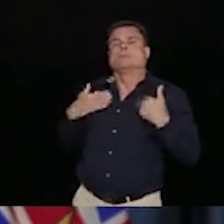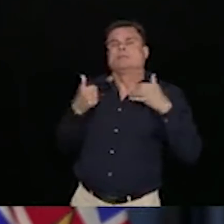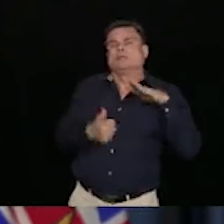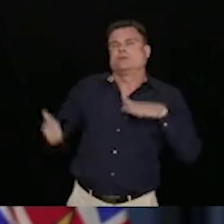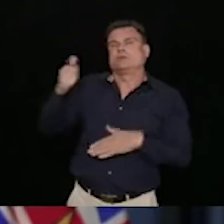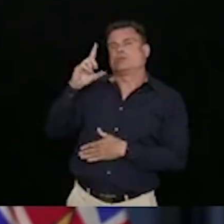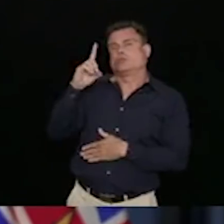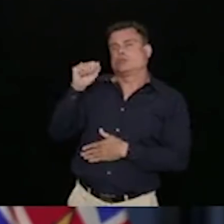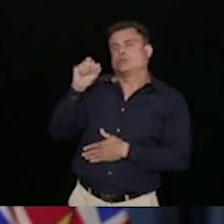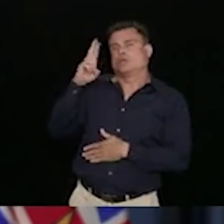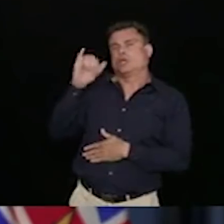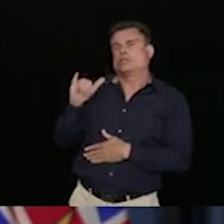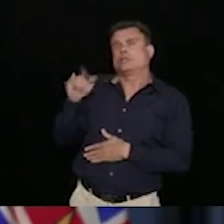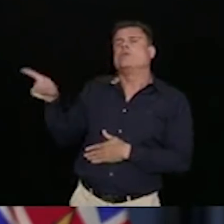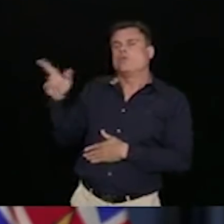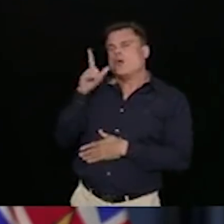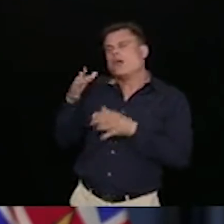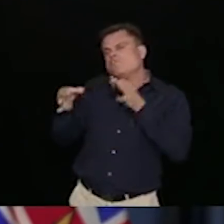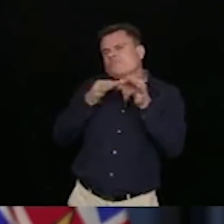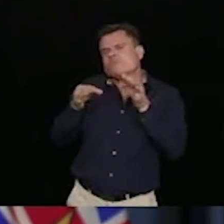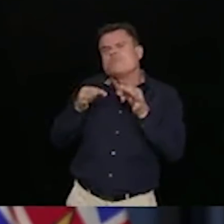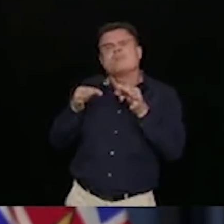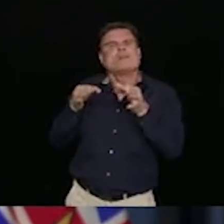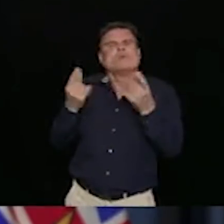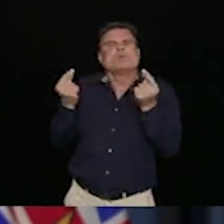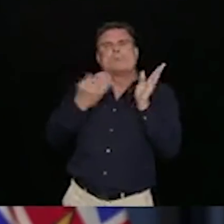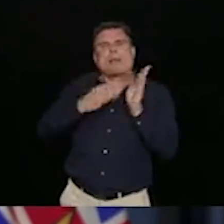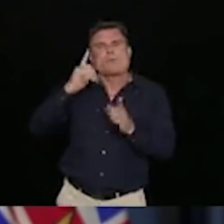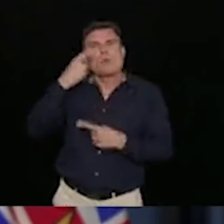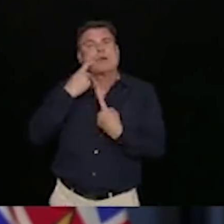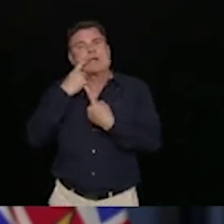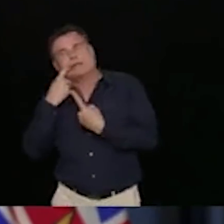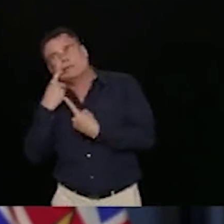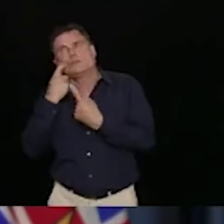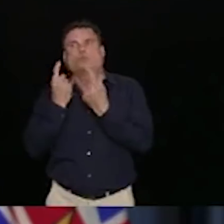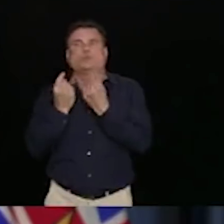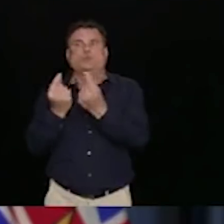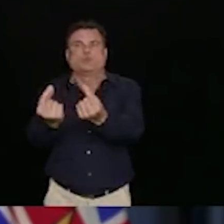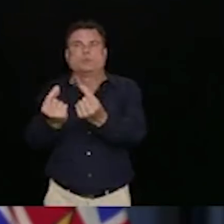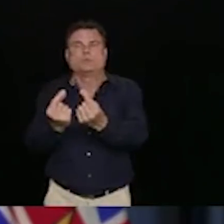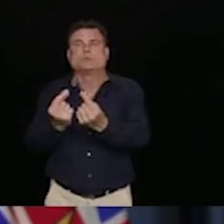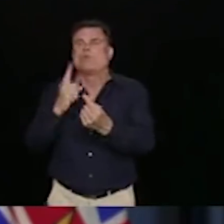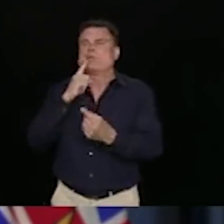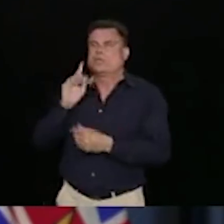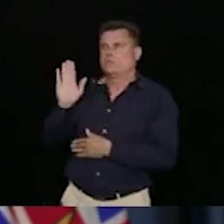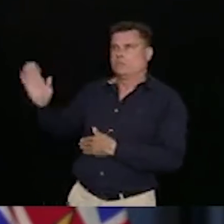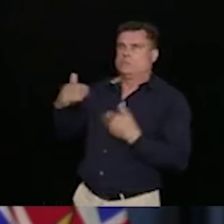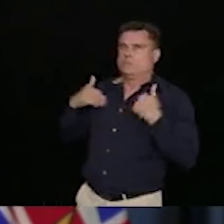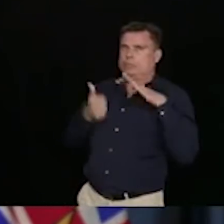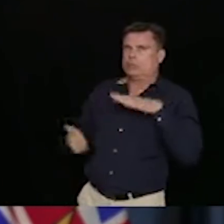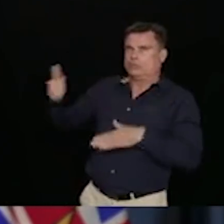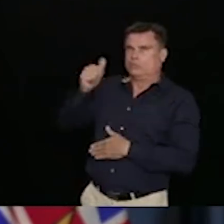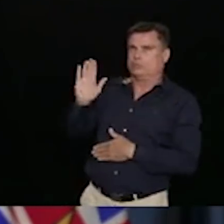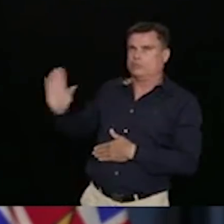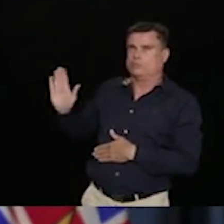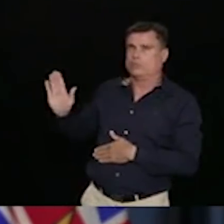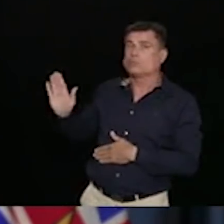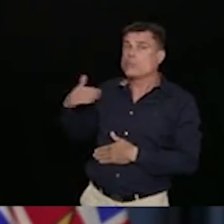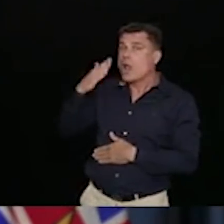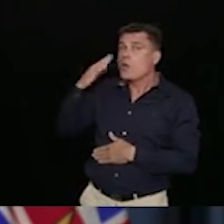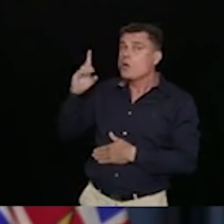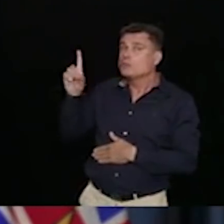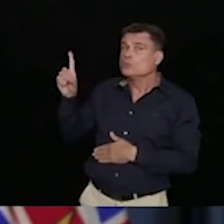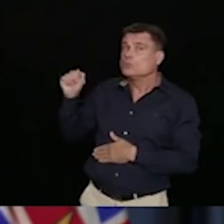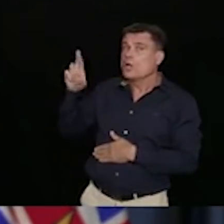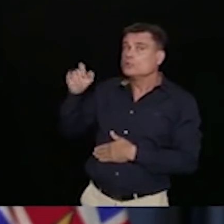forward. My approach to all of these issues is to put people in charge and ask them to do the work. And I know Judy's been working tirelessly on this.